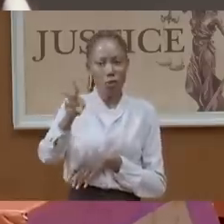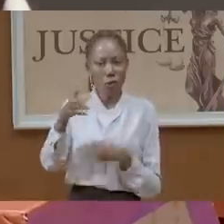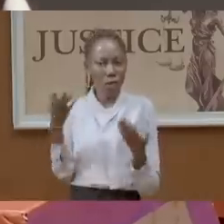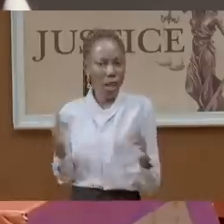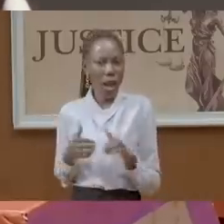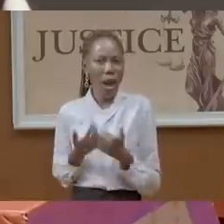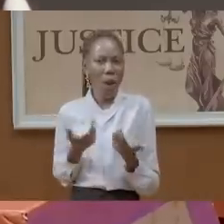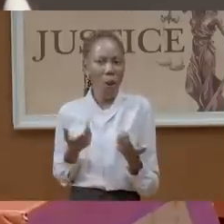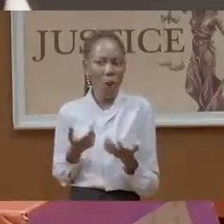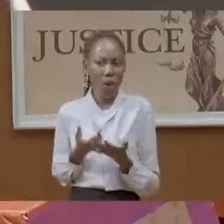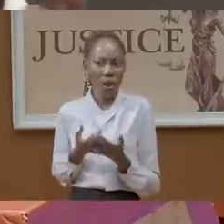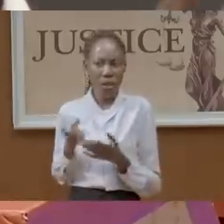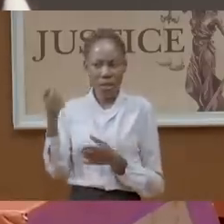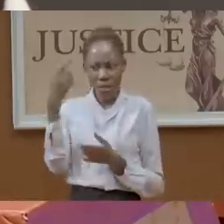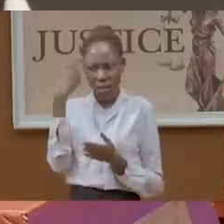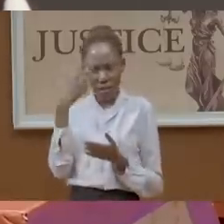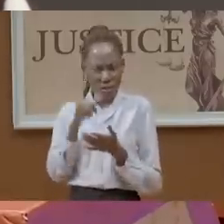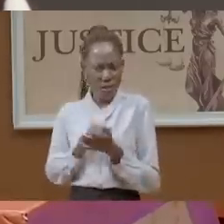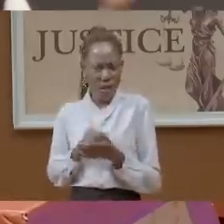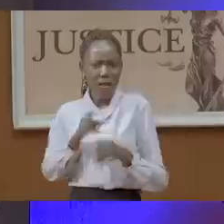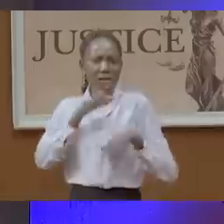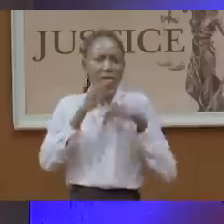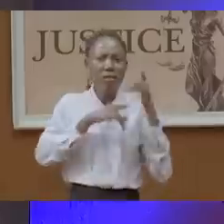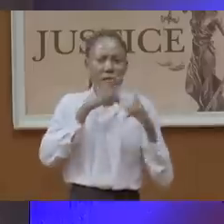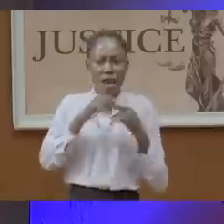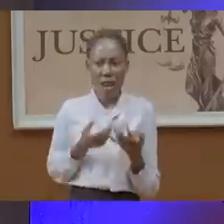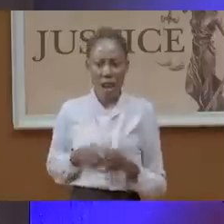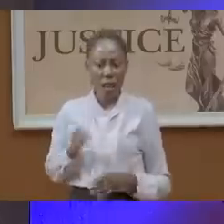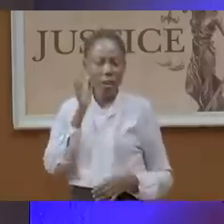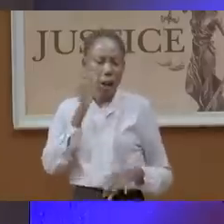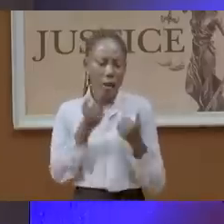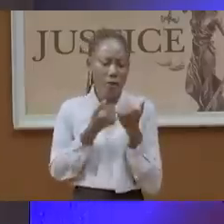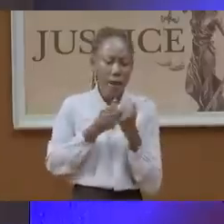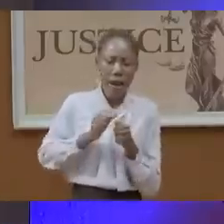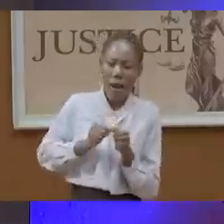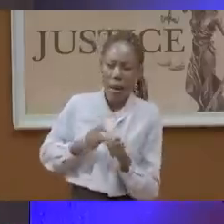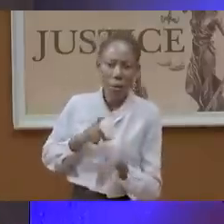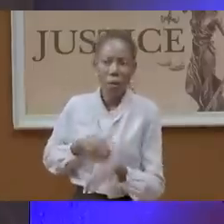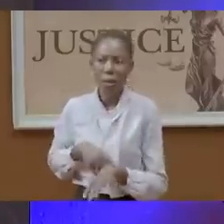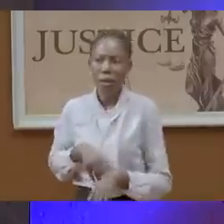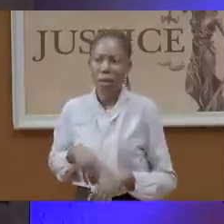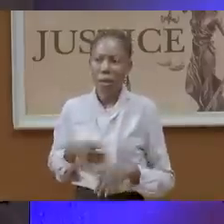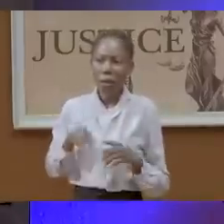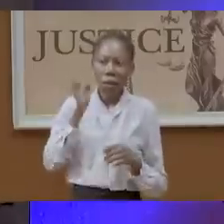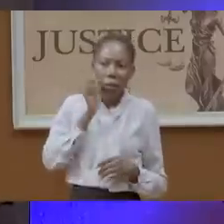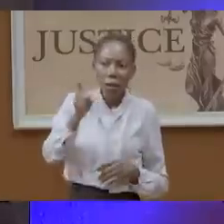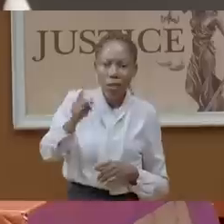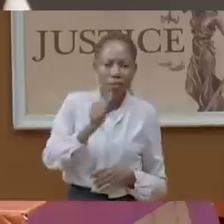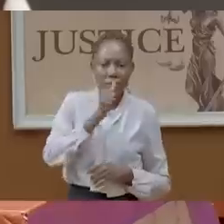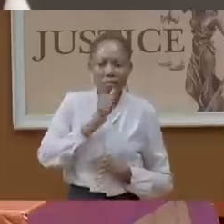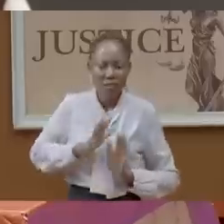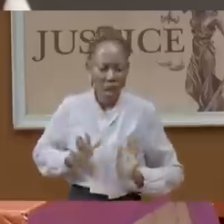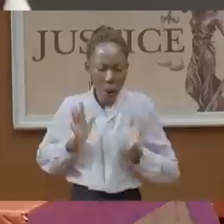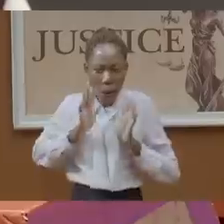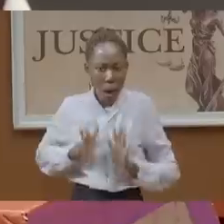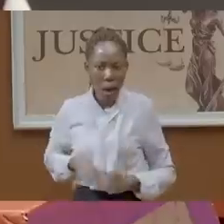all of these things like as if there's no man's business. He said she fights everywhere she goes. I'm a very, very private person. She said